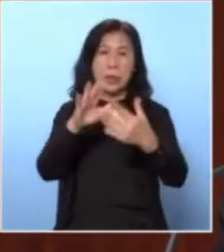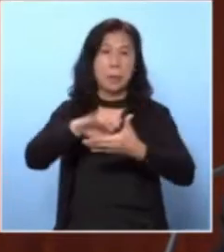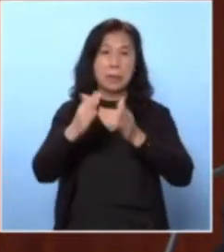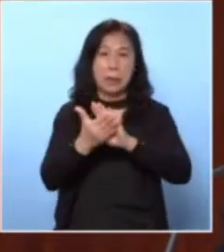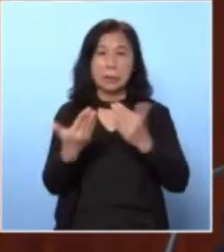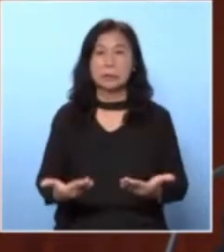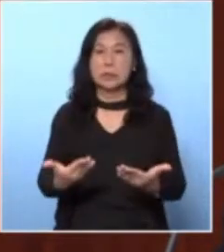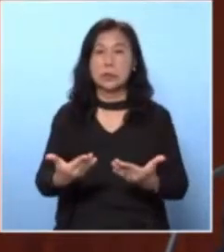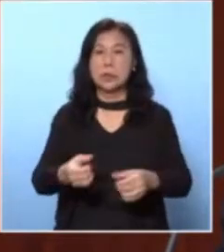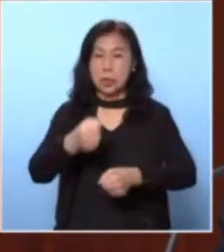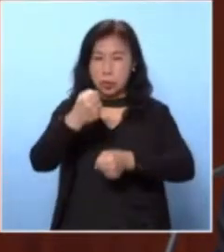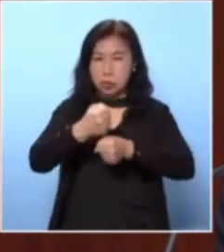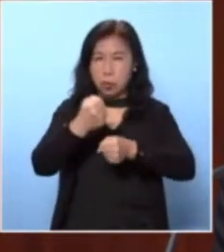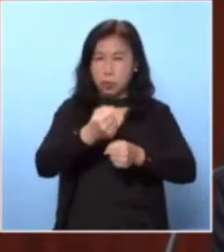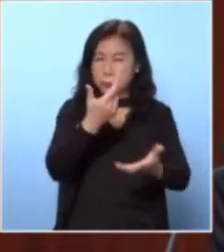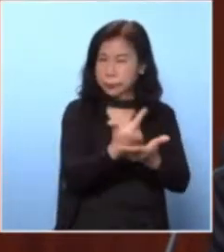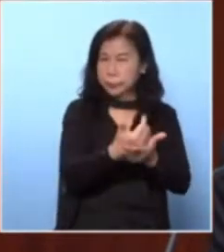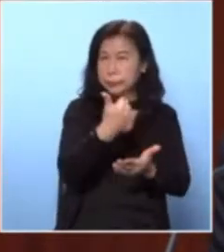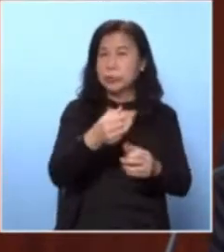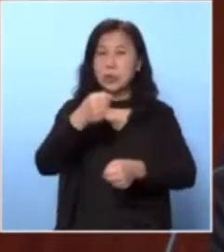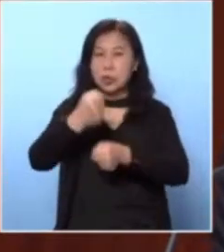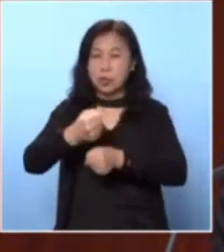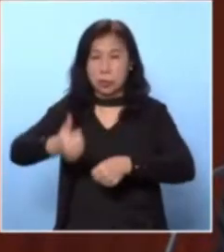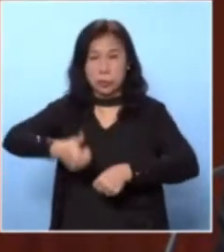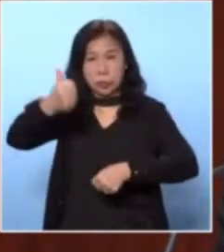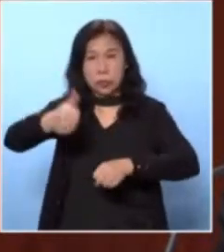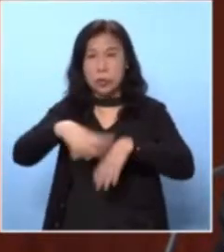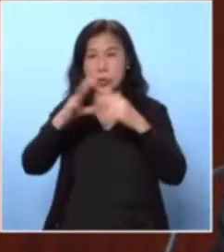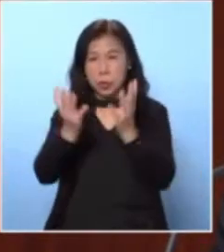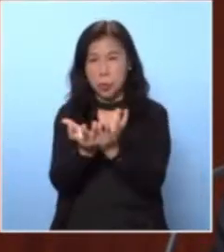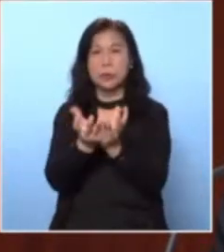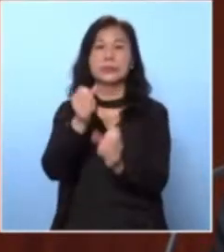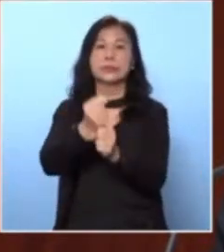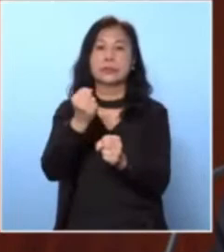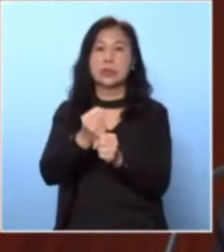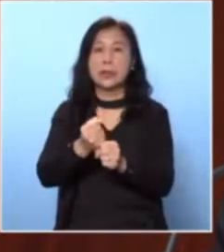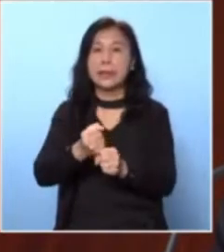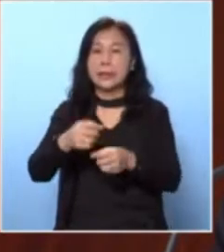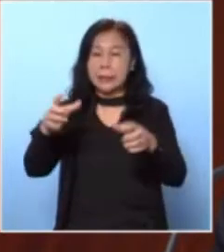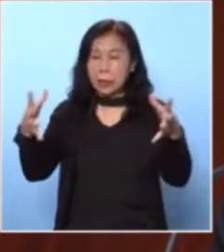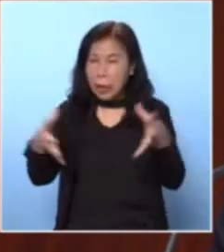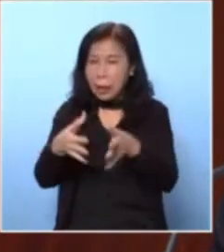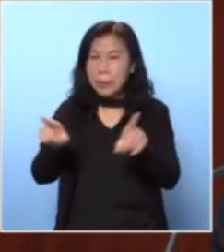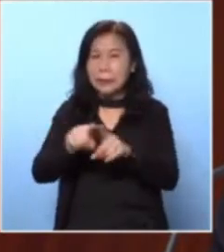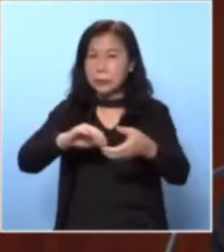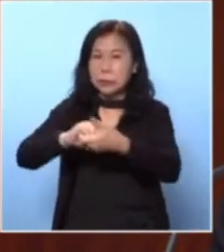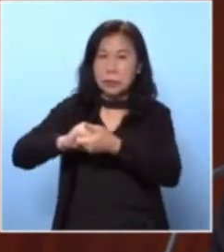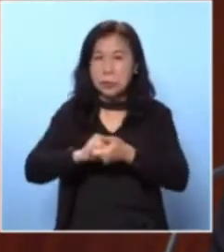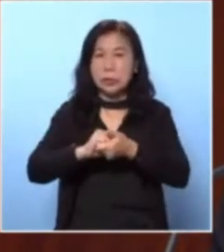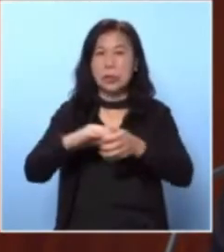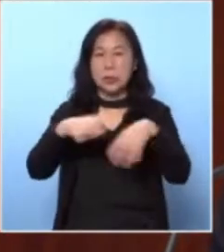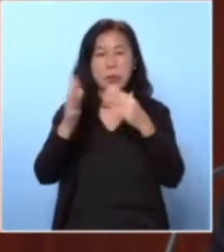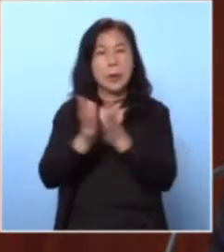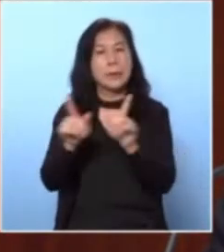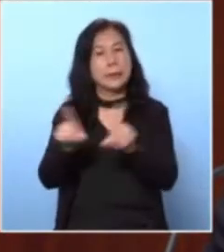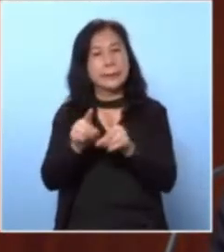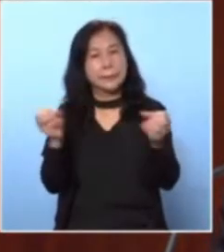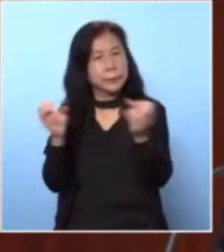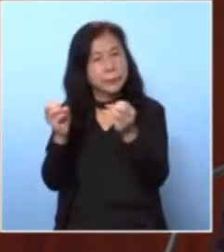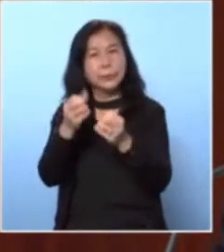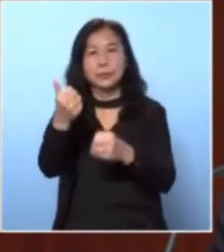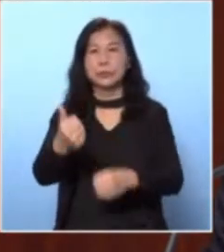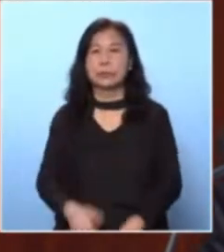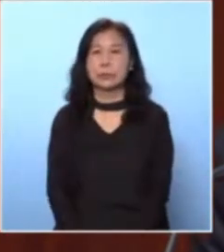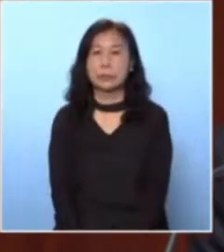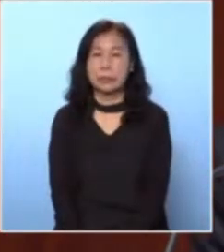a result-oriented culture, building an administration with the focus on actions and delivery of results, as well as strengthening our cooperation